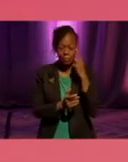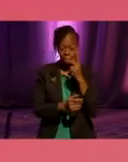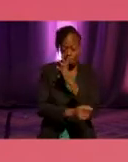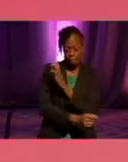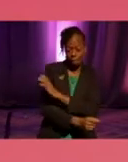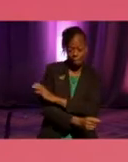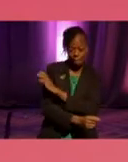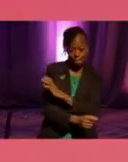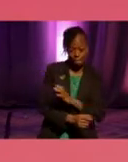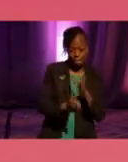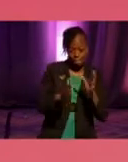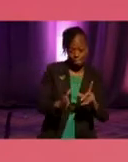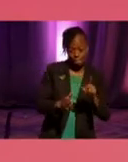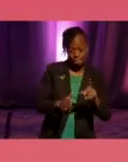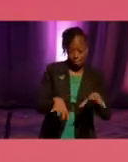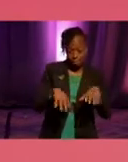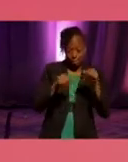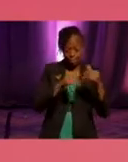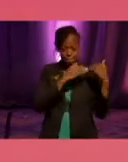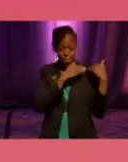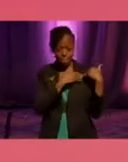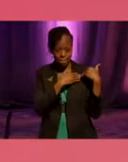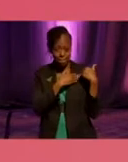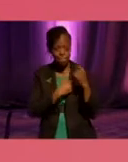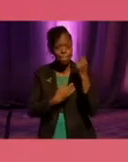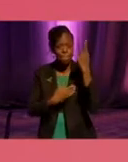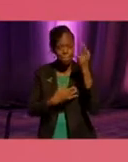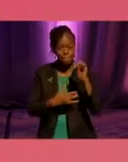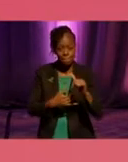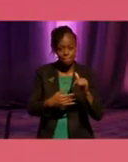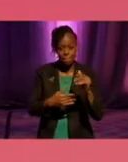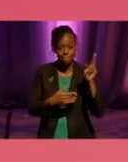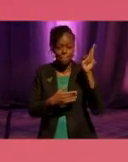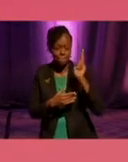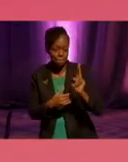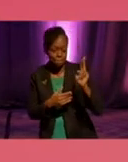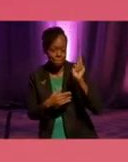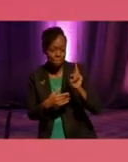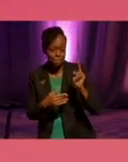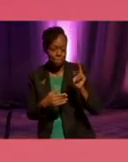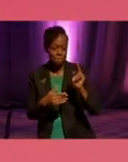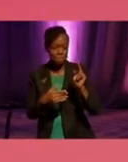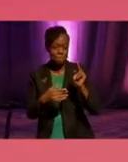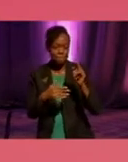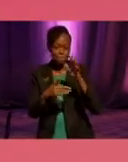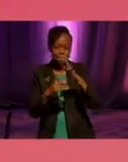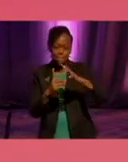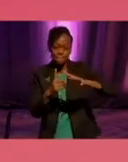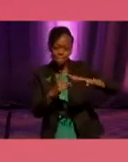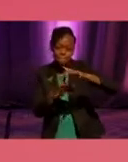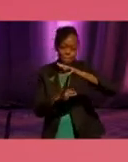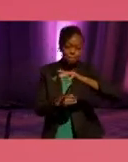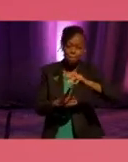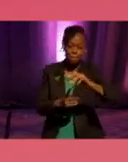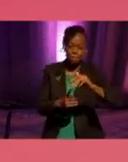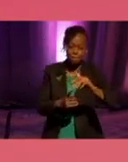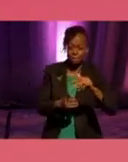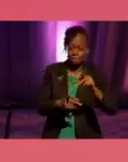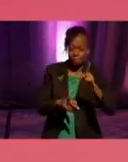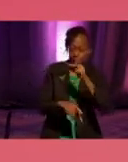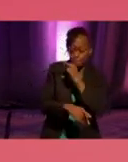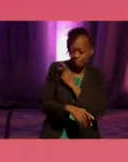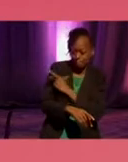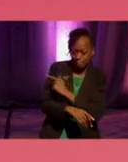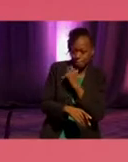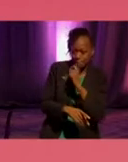clinicians, we need to take the responsibility to understand the historical context of this mistrust. It's not up to the patient to explain